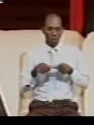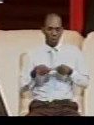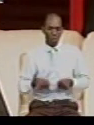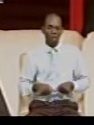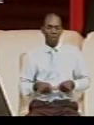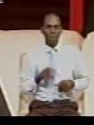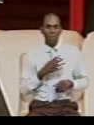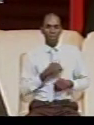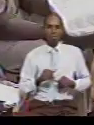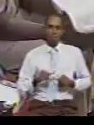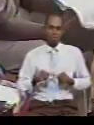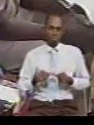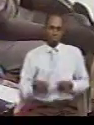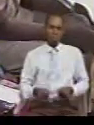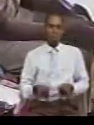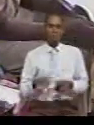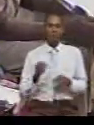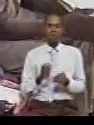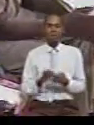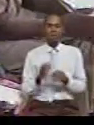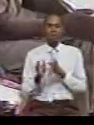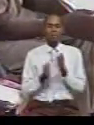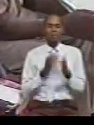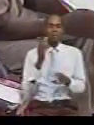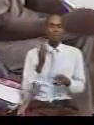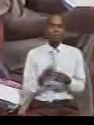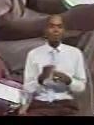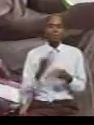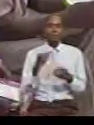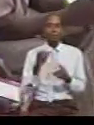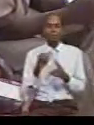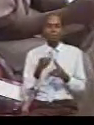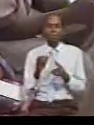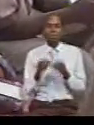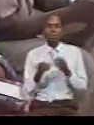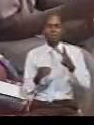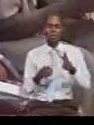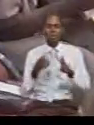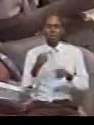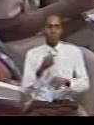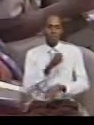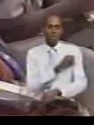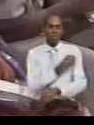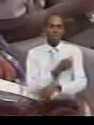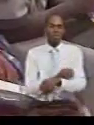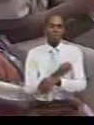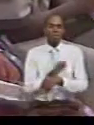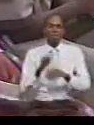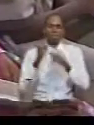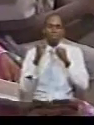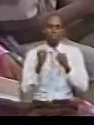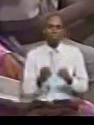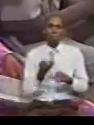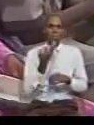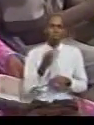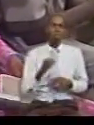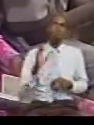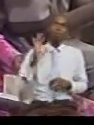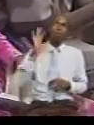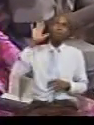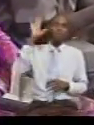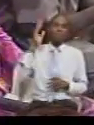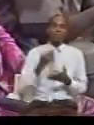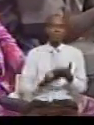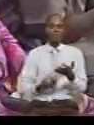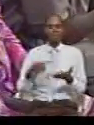in Jesus' name. Number two now, the strengthening power of his